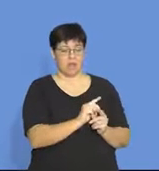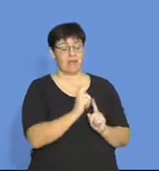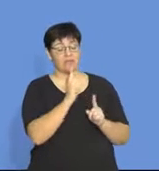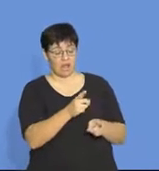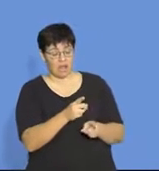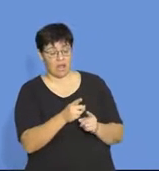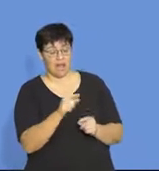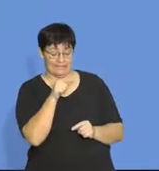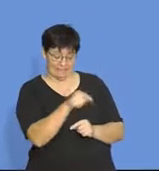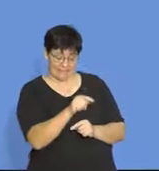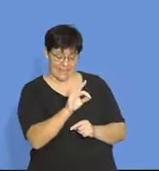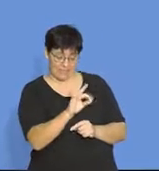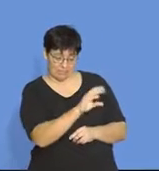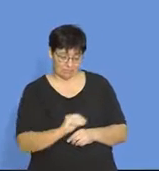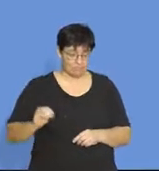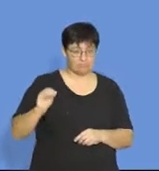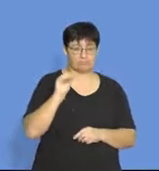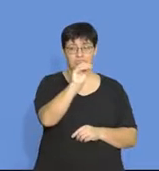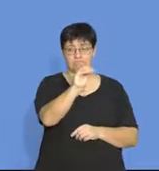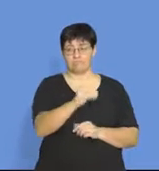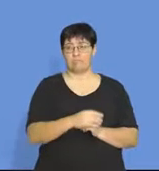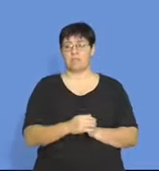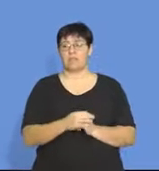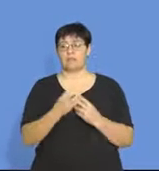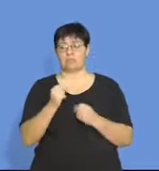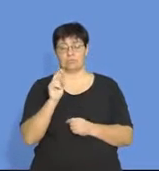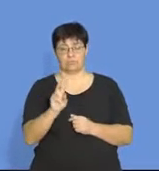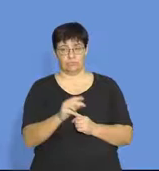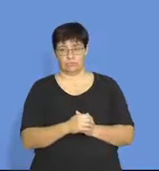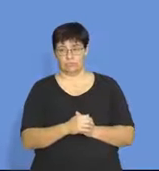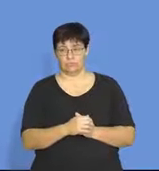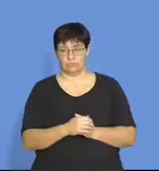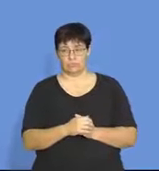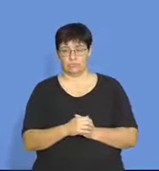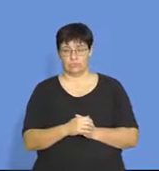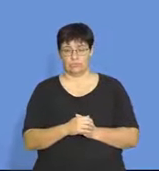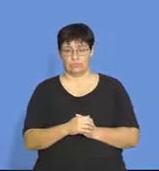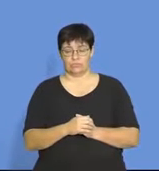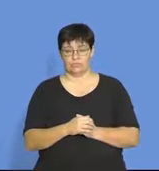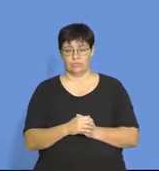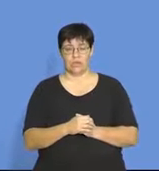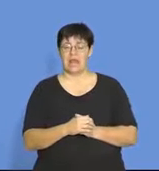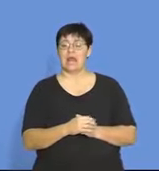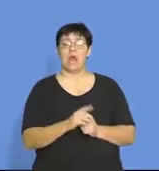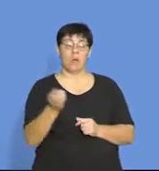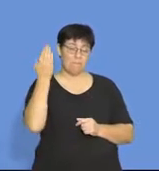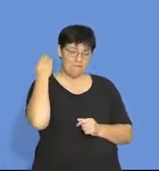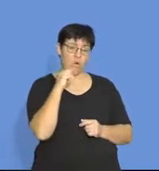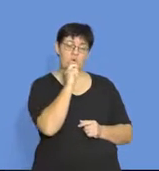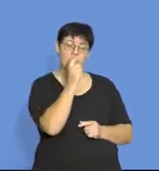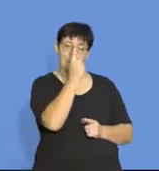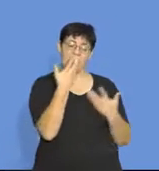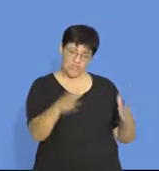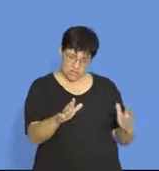to sub 3 into the one that you did not use. Please remember, it's you